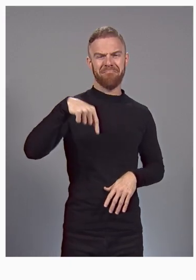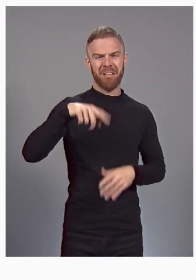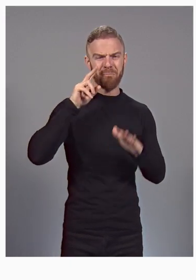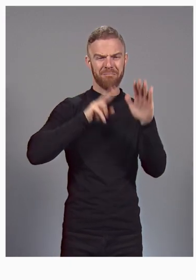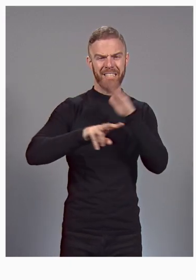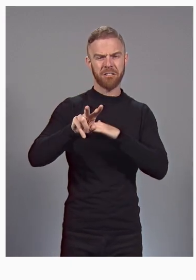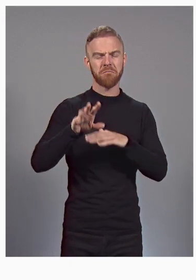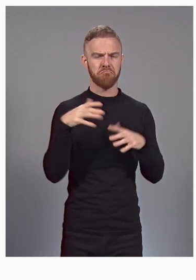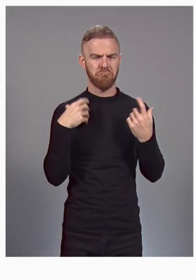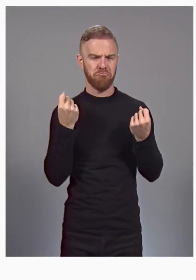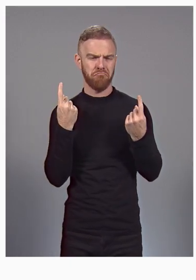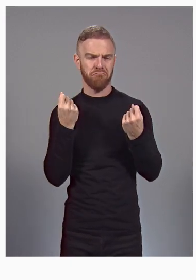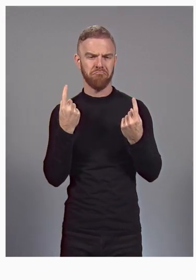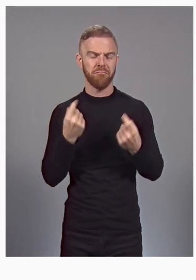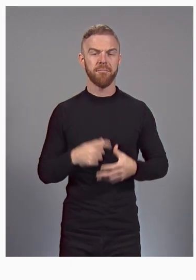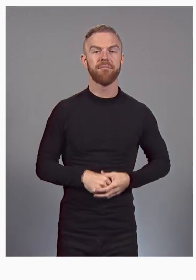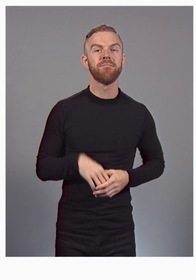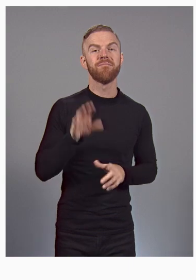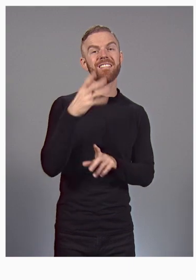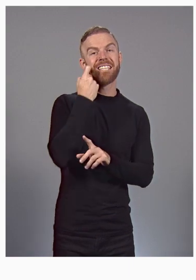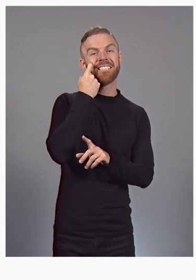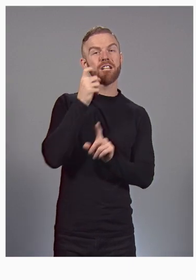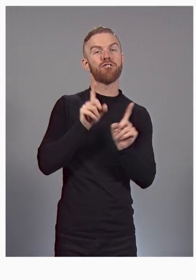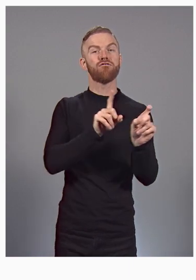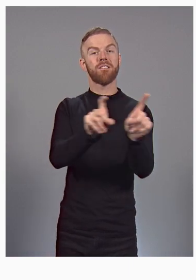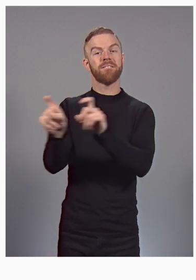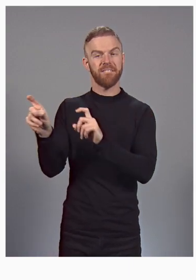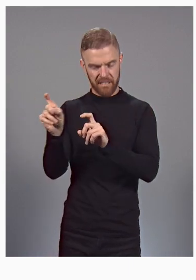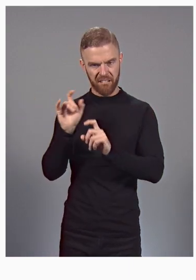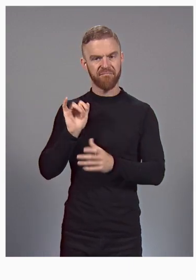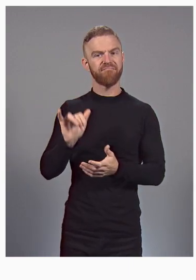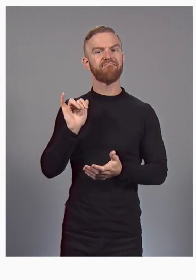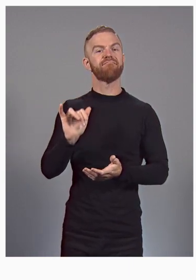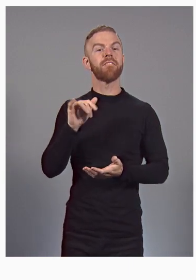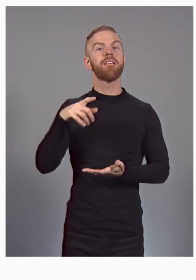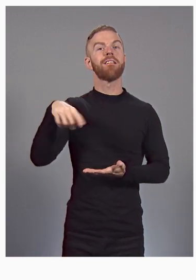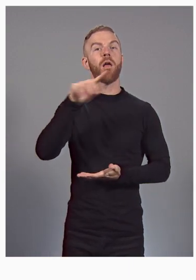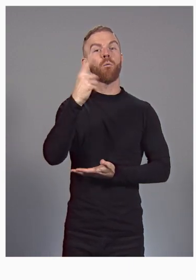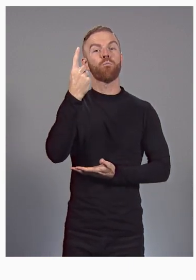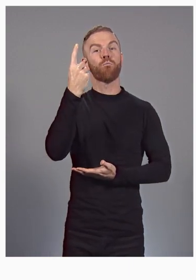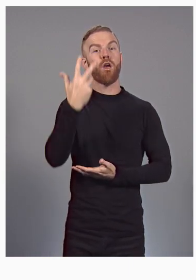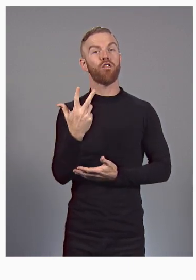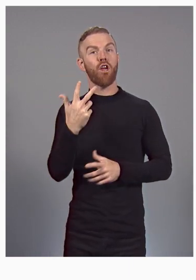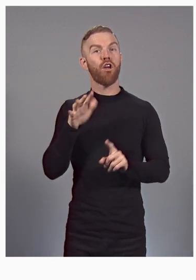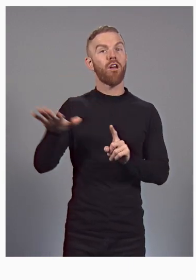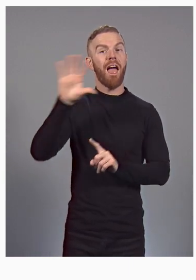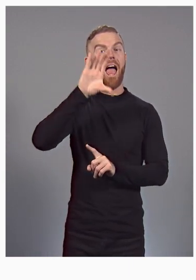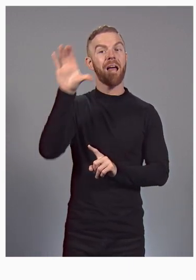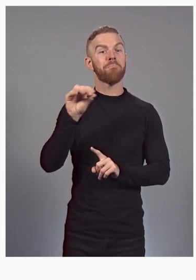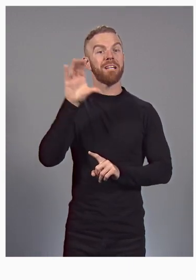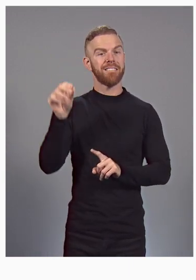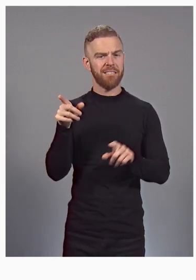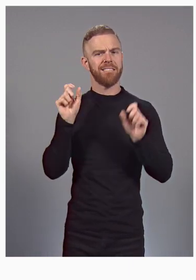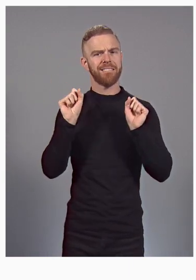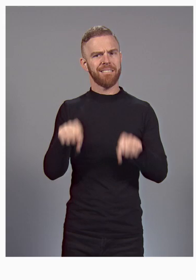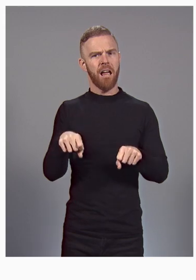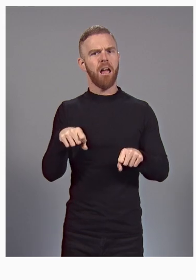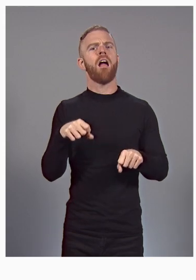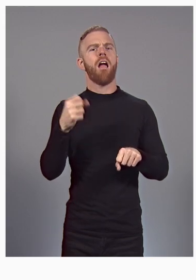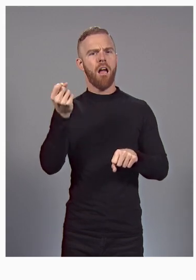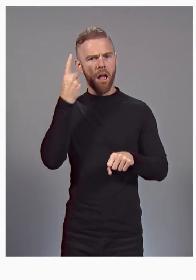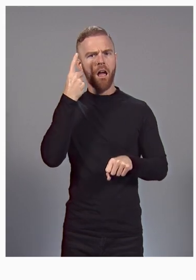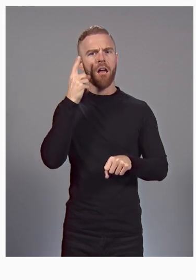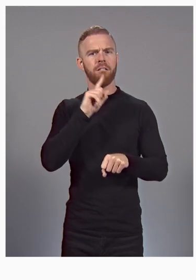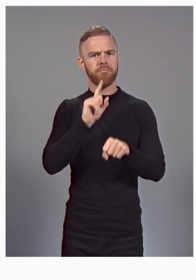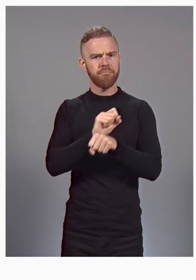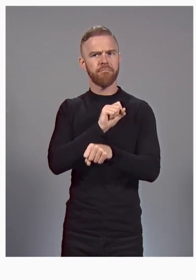that's understandable. A recent survey found that only 1/3 of all companies are able to realize tangible